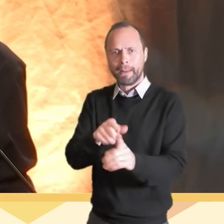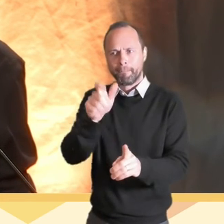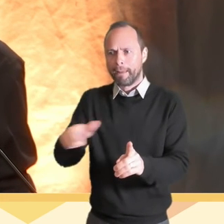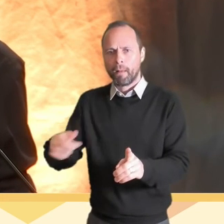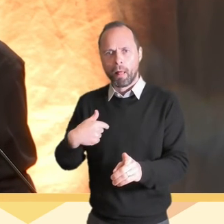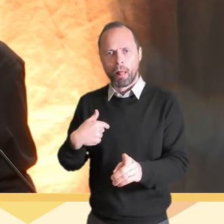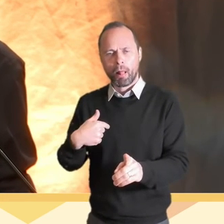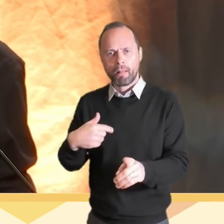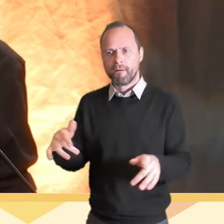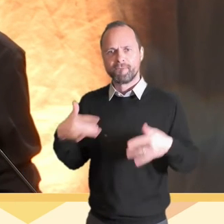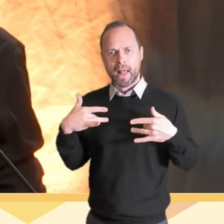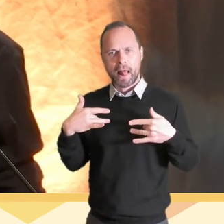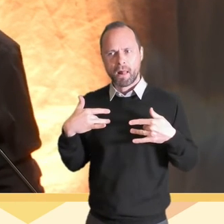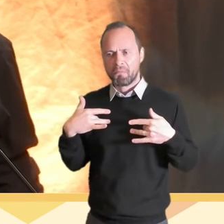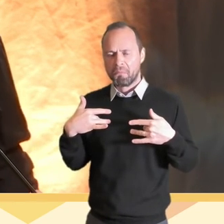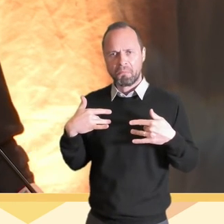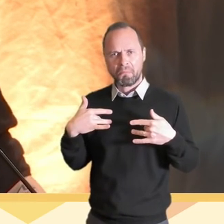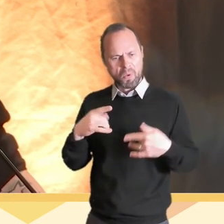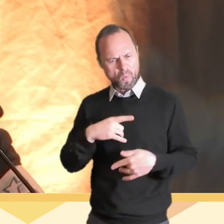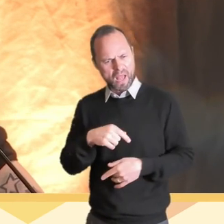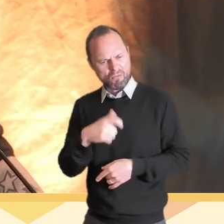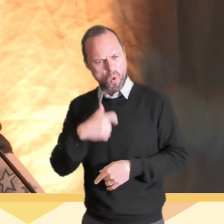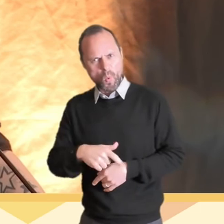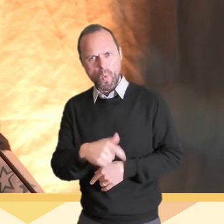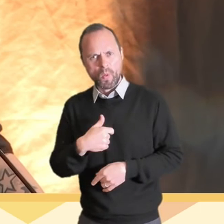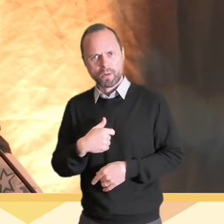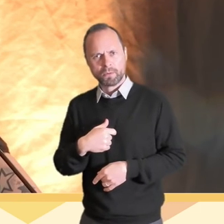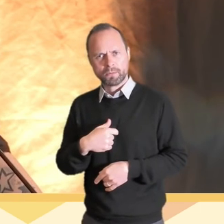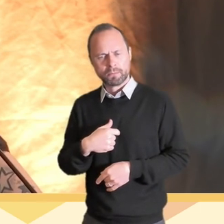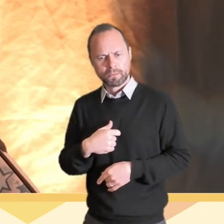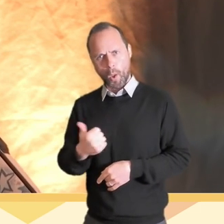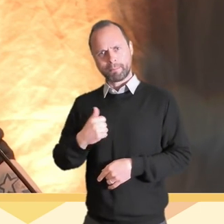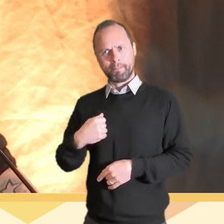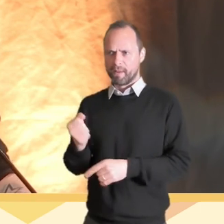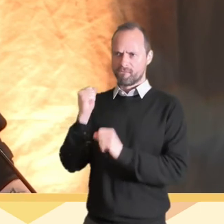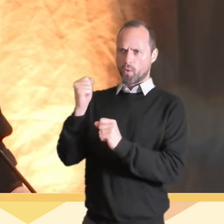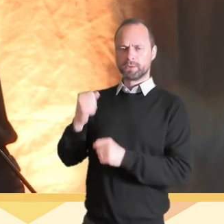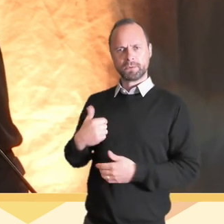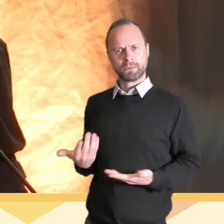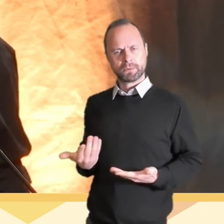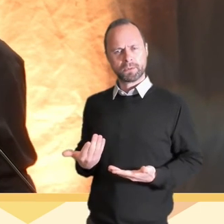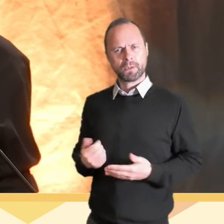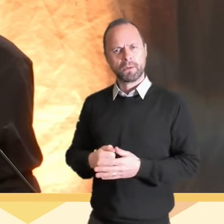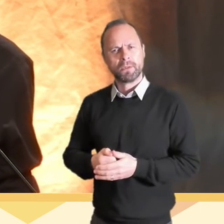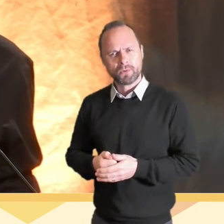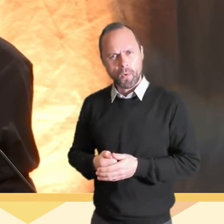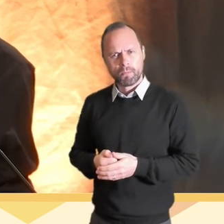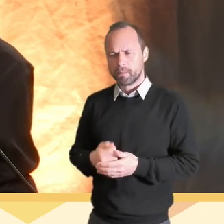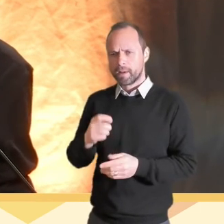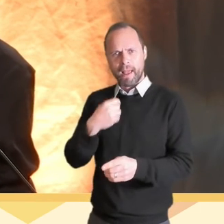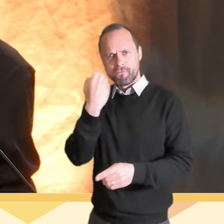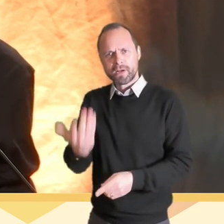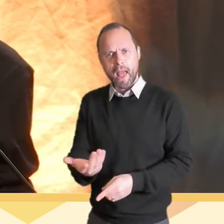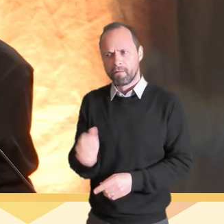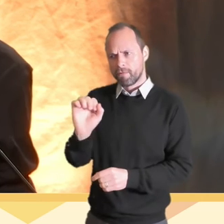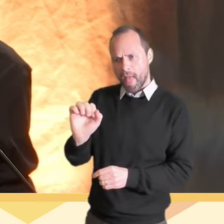voice. Every day I meet with people who hold an interpretation of the Bible that means